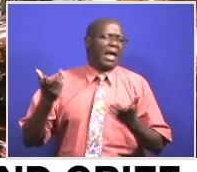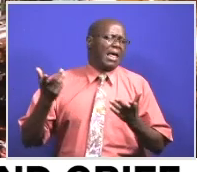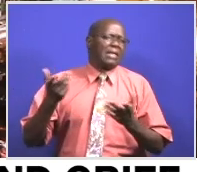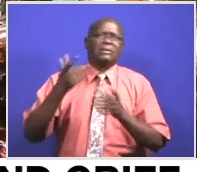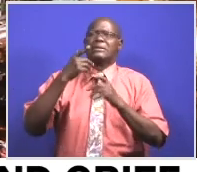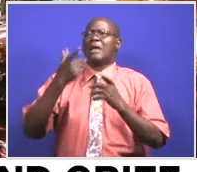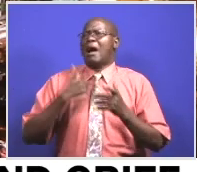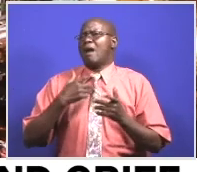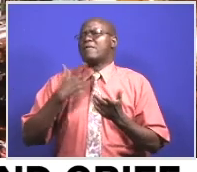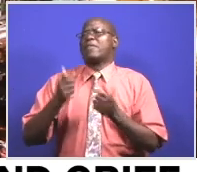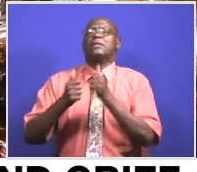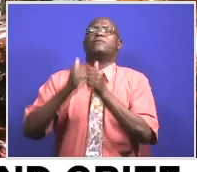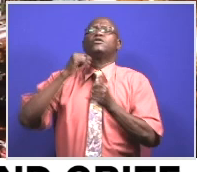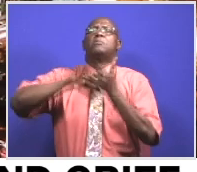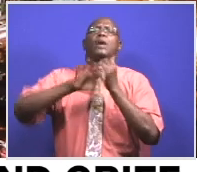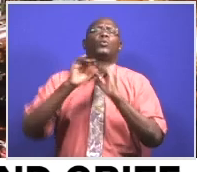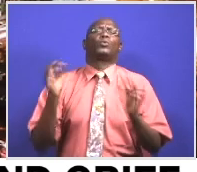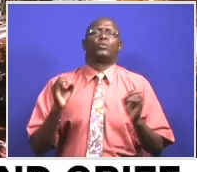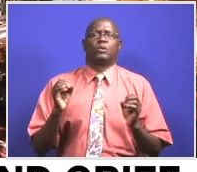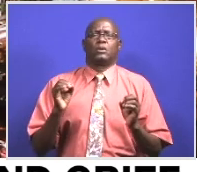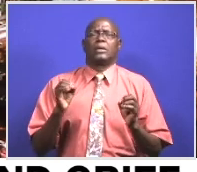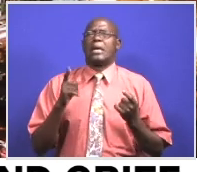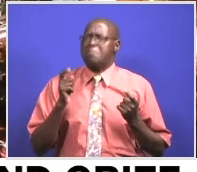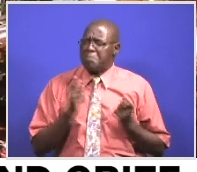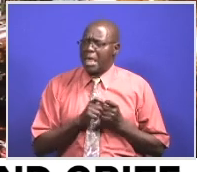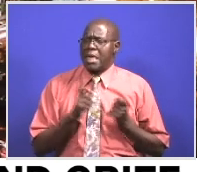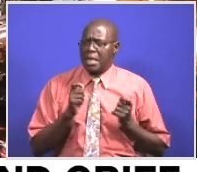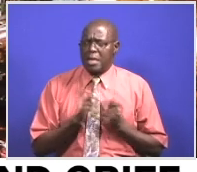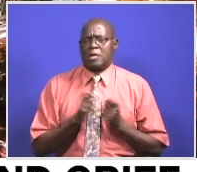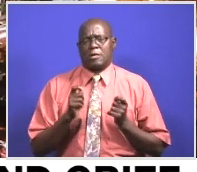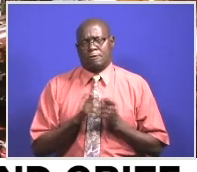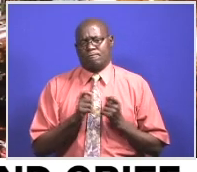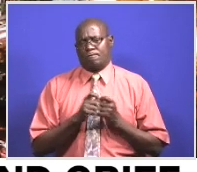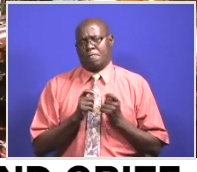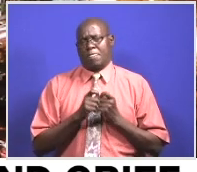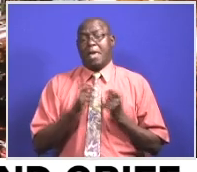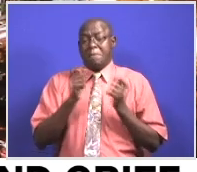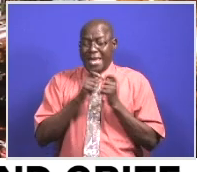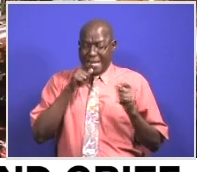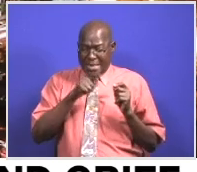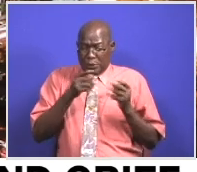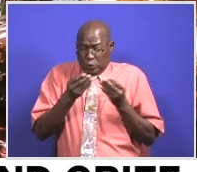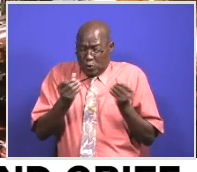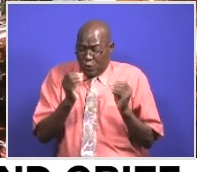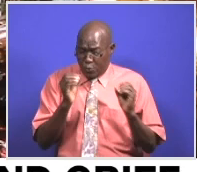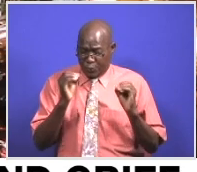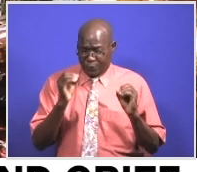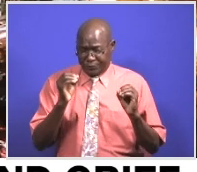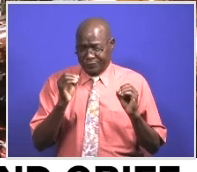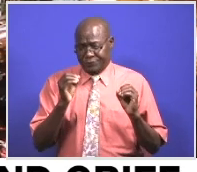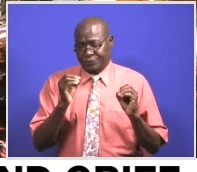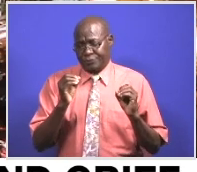that regret that you start going through. You get it? But when you don't deal with that and you go